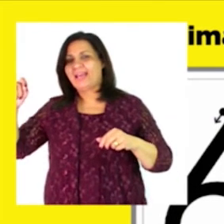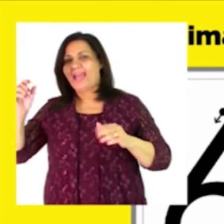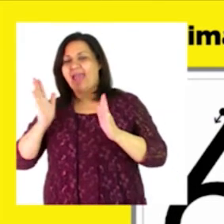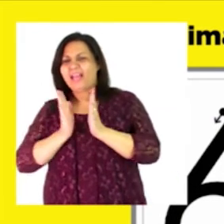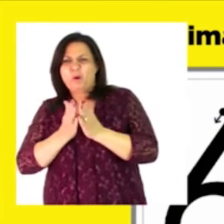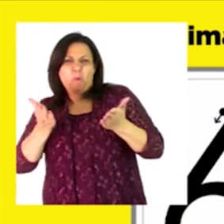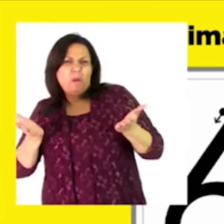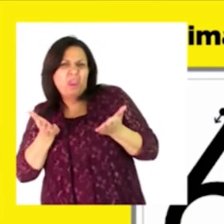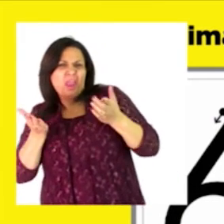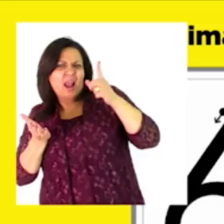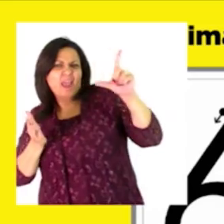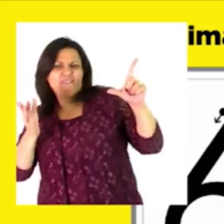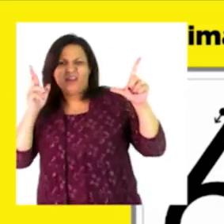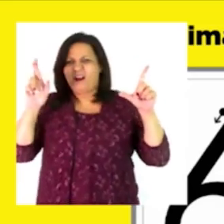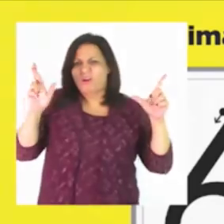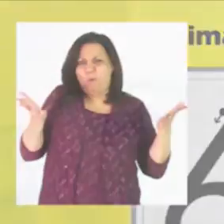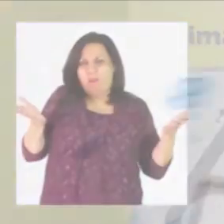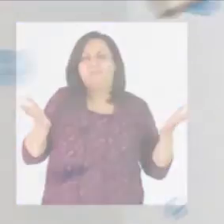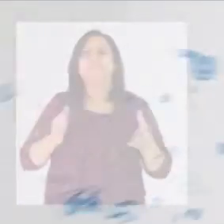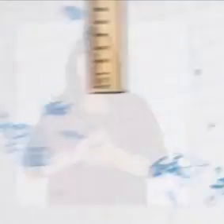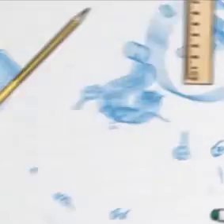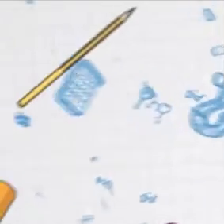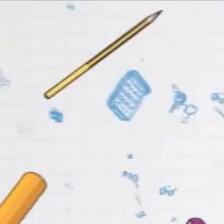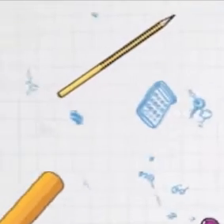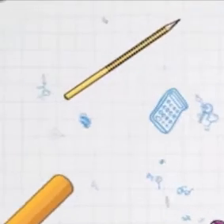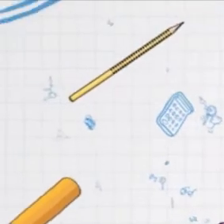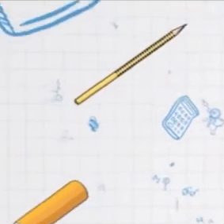handwriting, and directions.